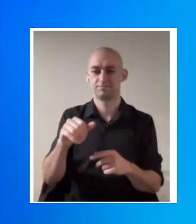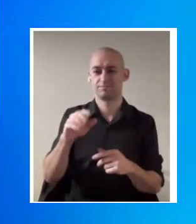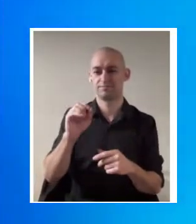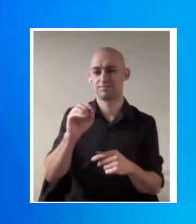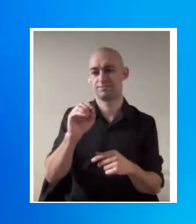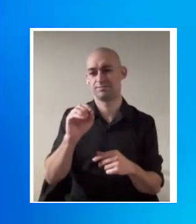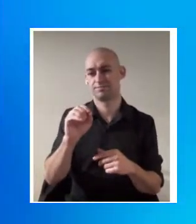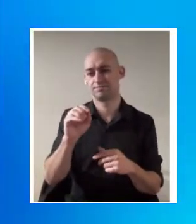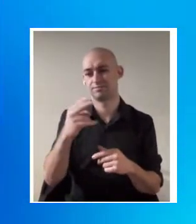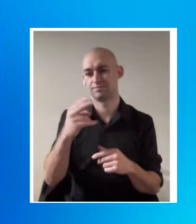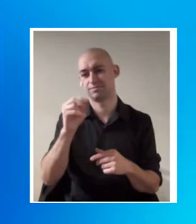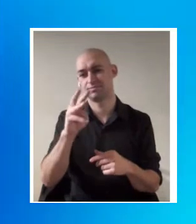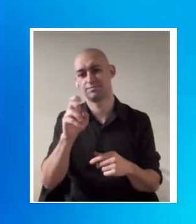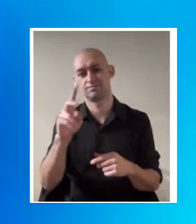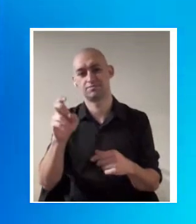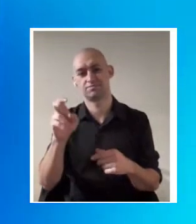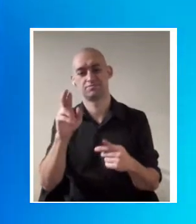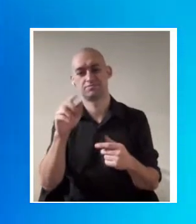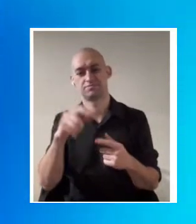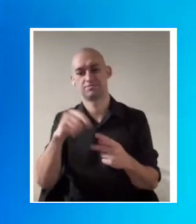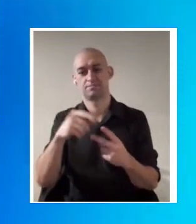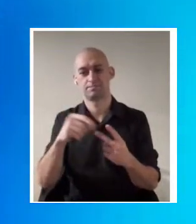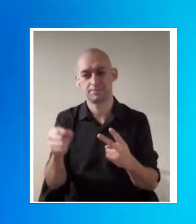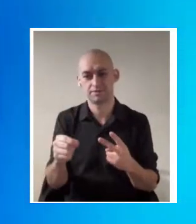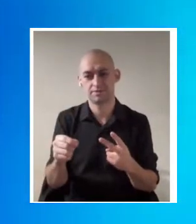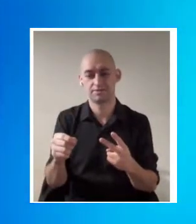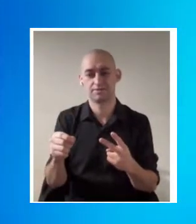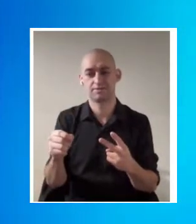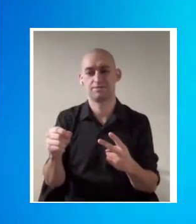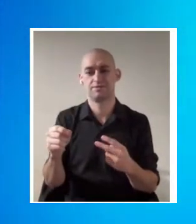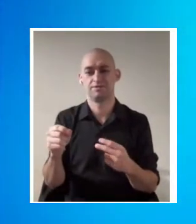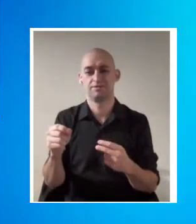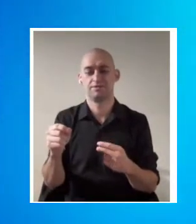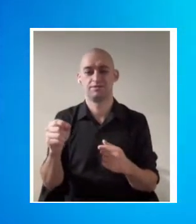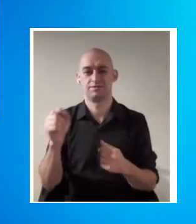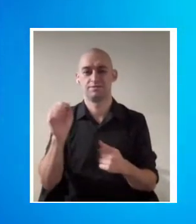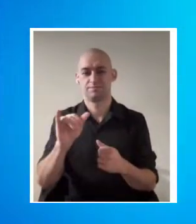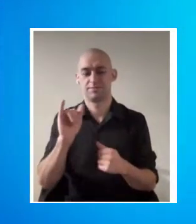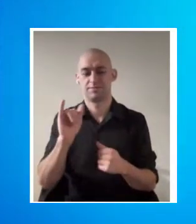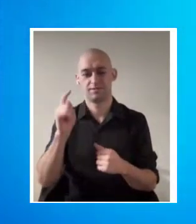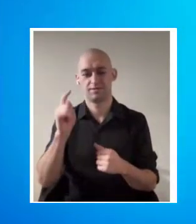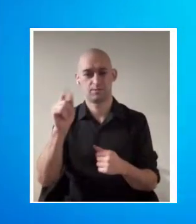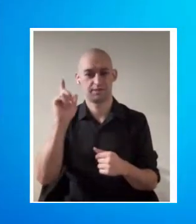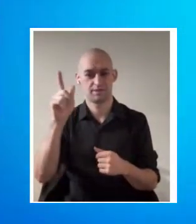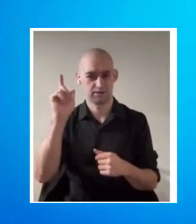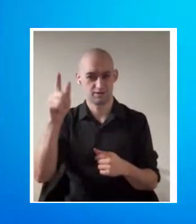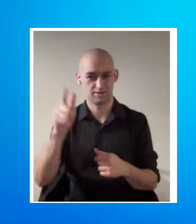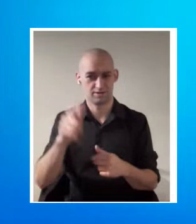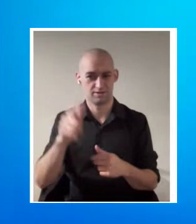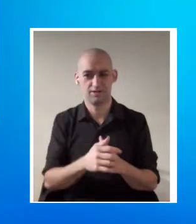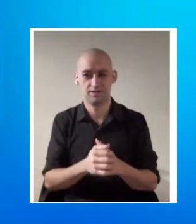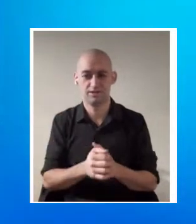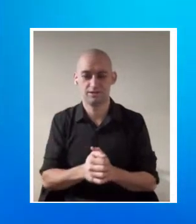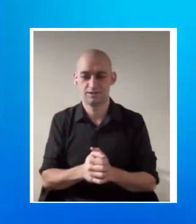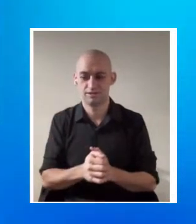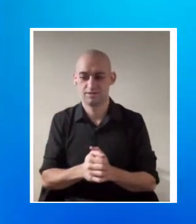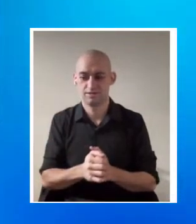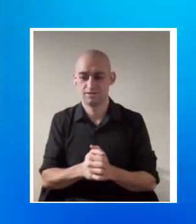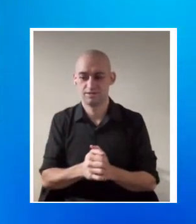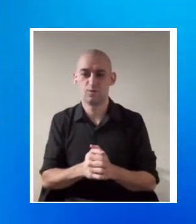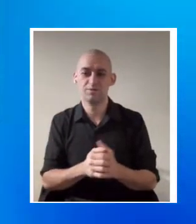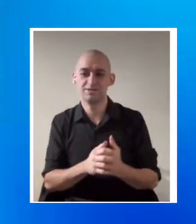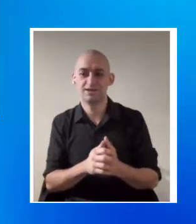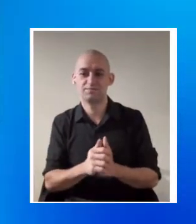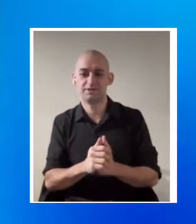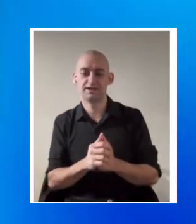30 seconds or whatever to pick, and then we'll find out a little bit later, I think, how that functions, so that